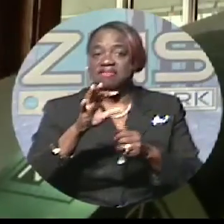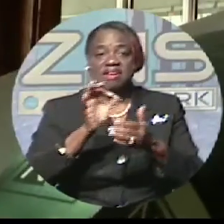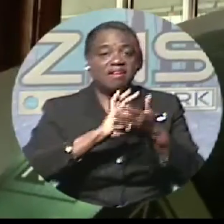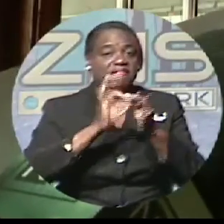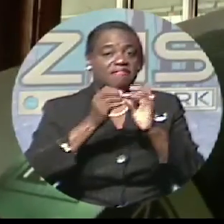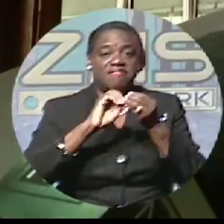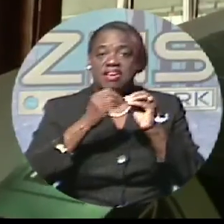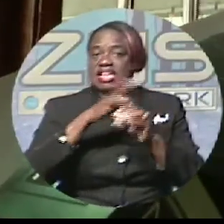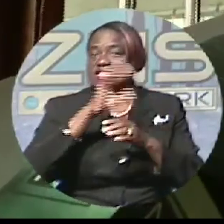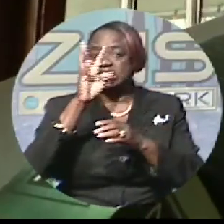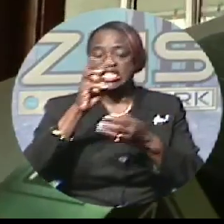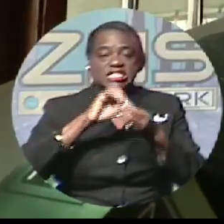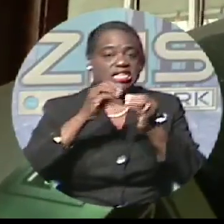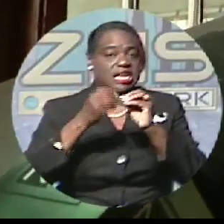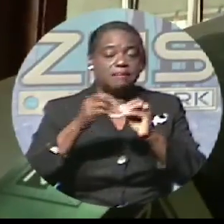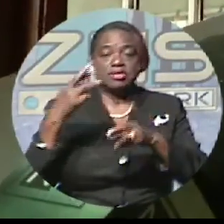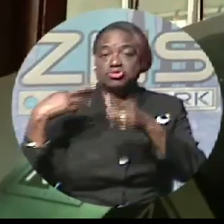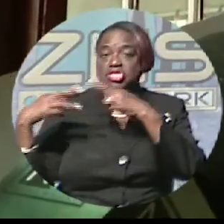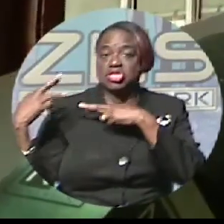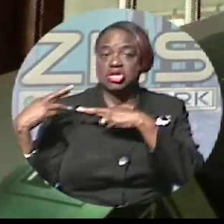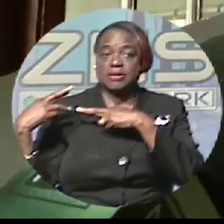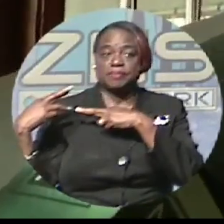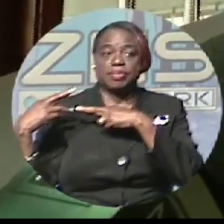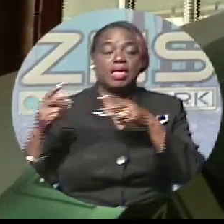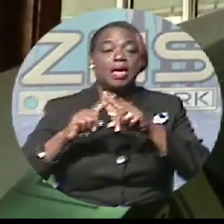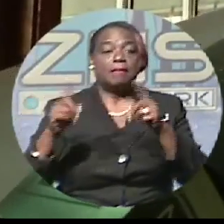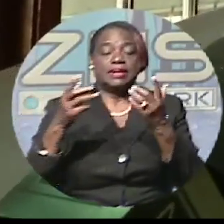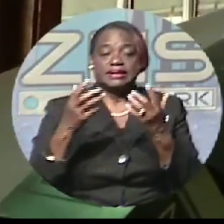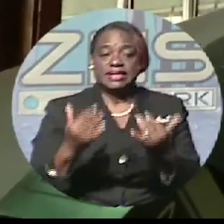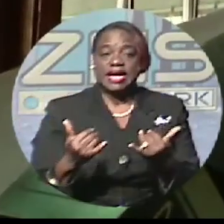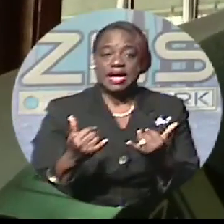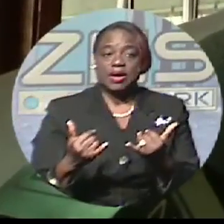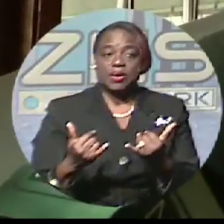six-figure returns. It may be more applicable for them, but at the moment it applies across the board.